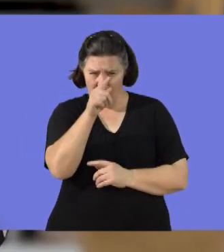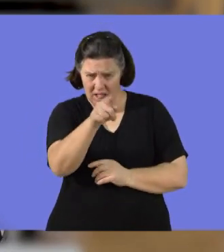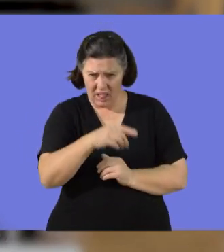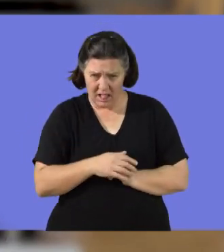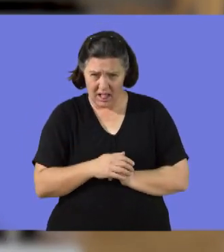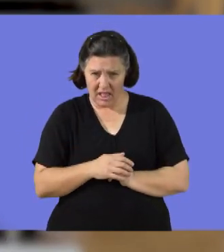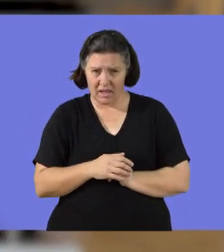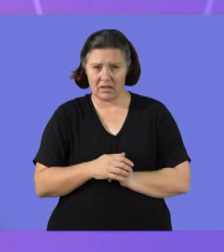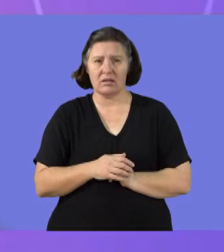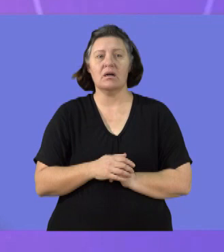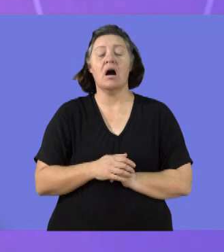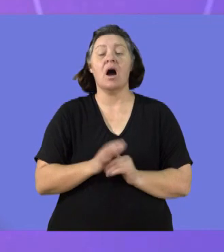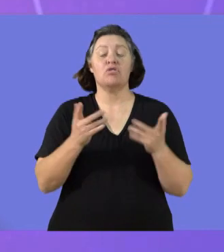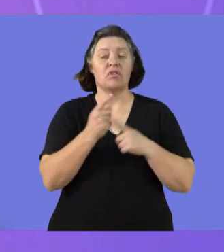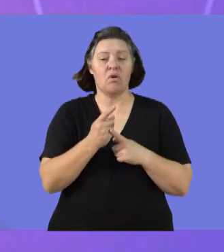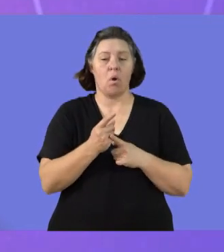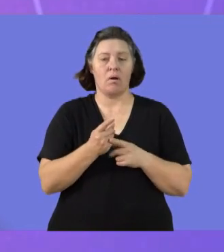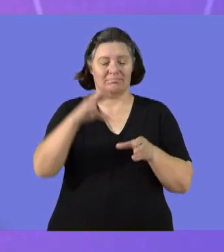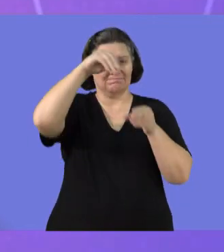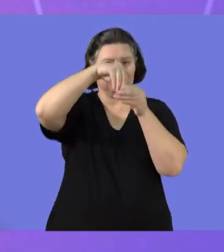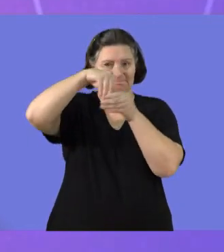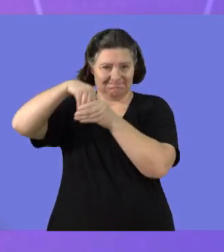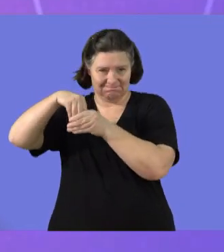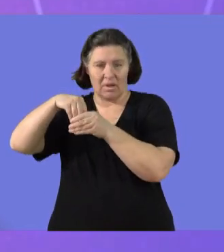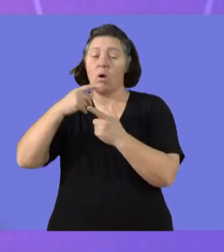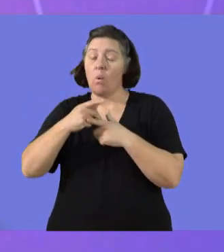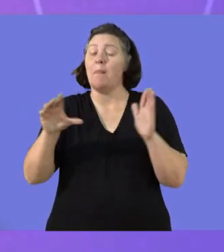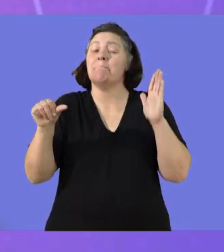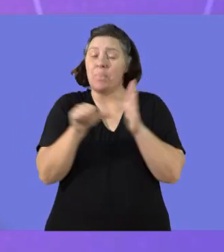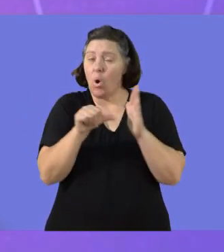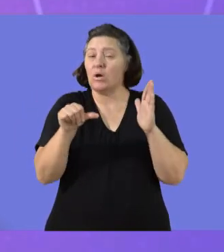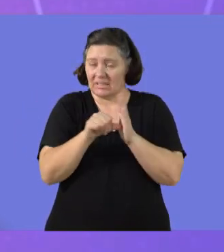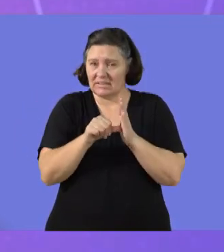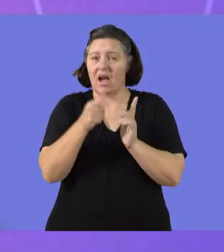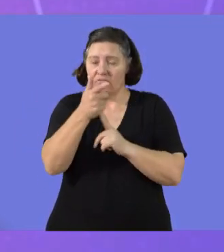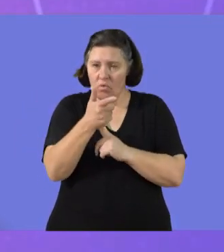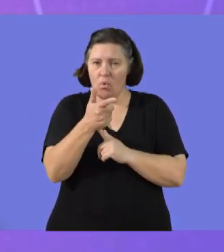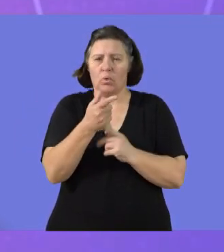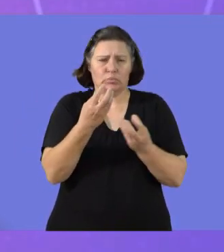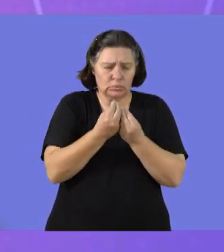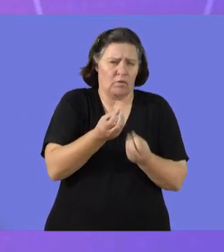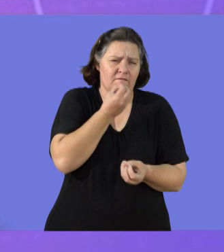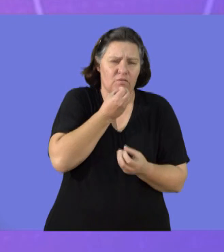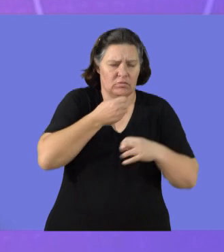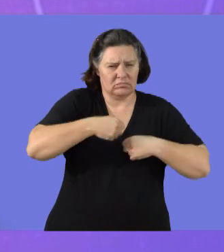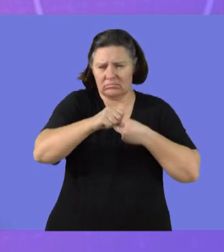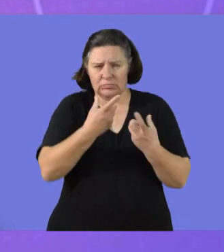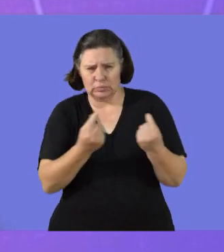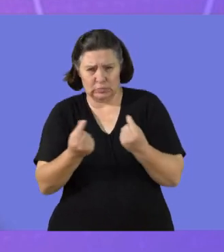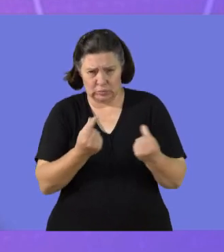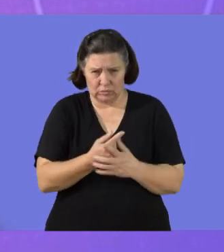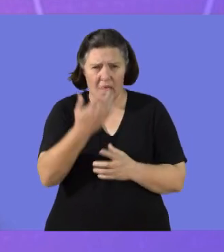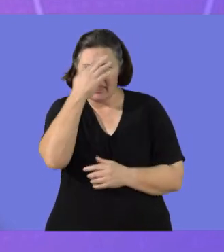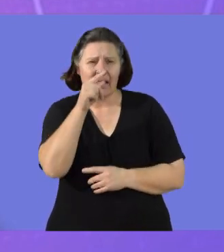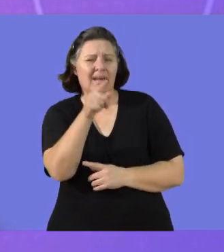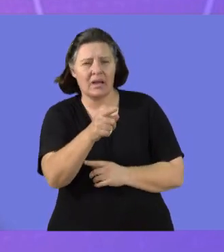Did you know the ratio of ingredients is extremely important when preparing any meal? Just